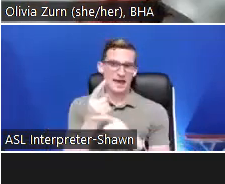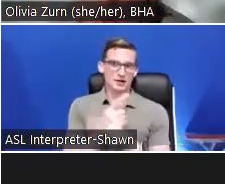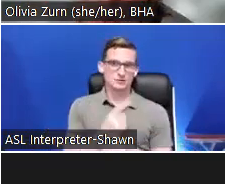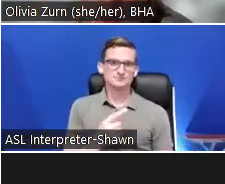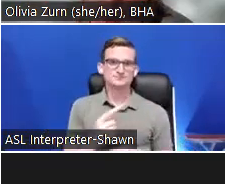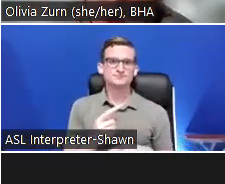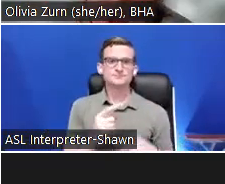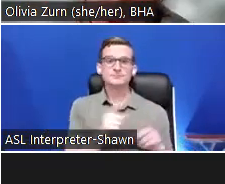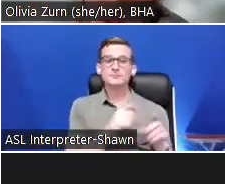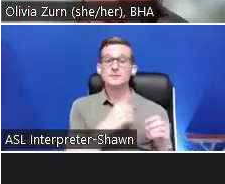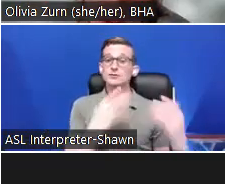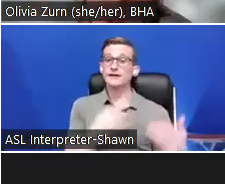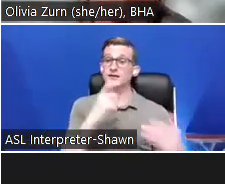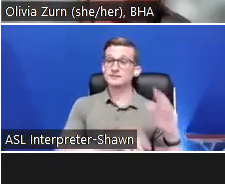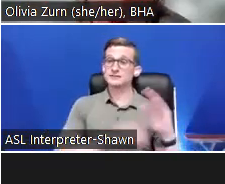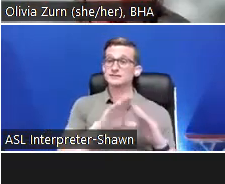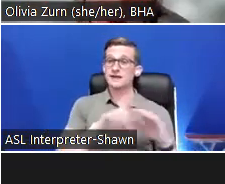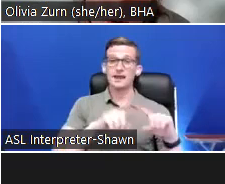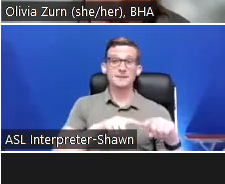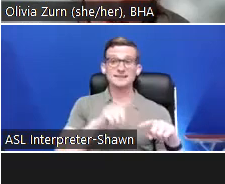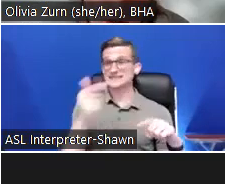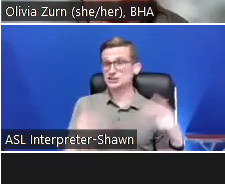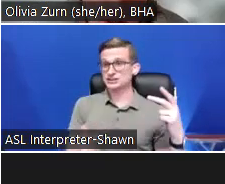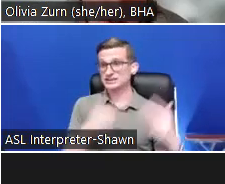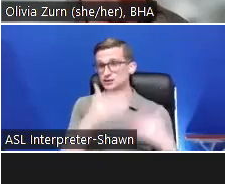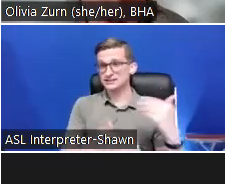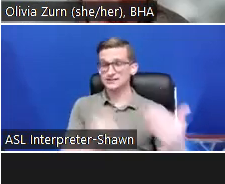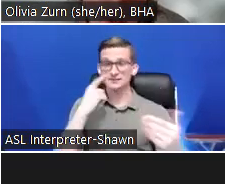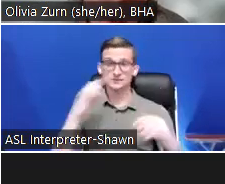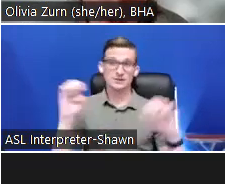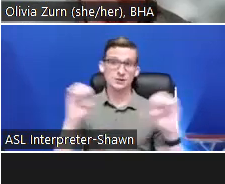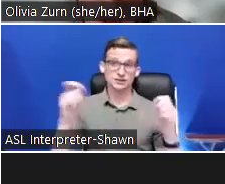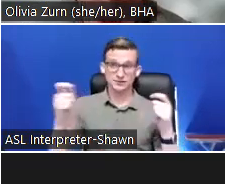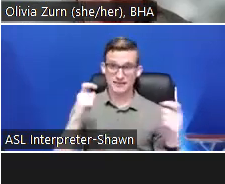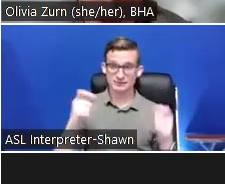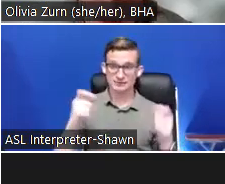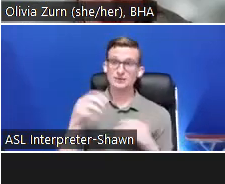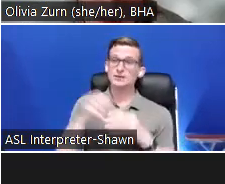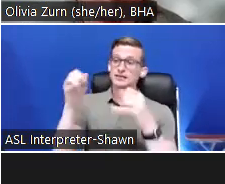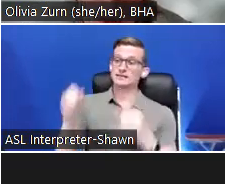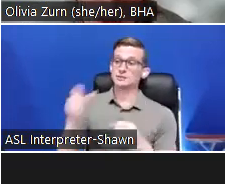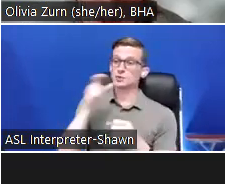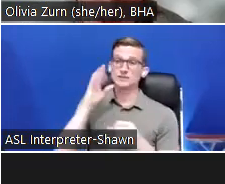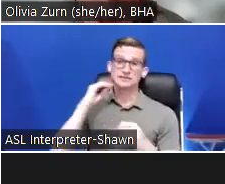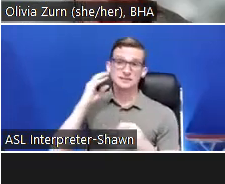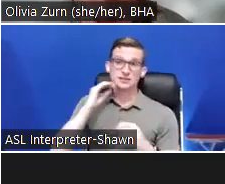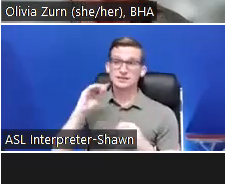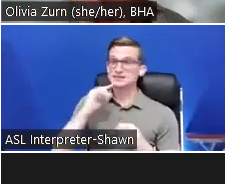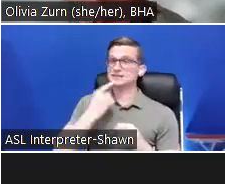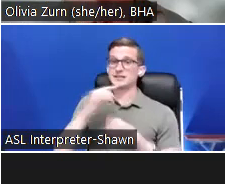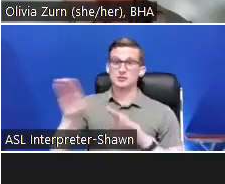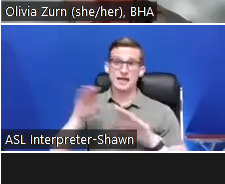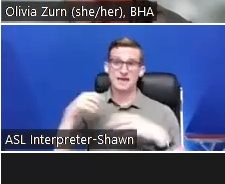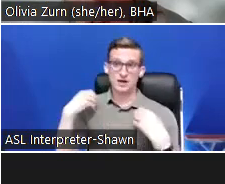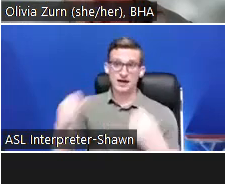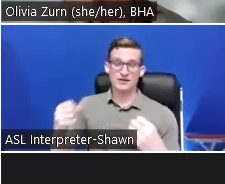for emergency management, including but not limited to individuals experiencing acute behavioral health emergencies and